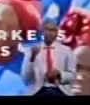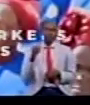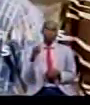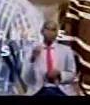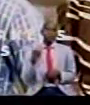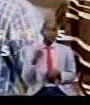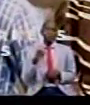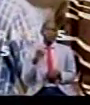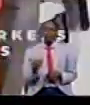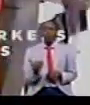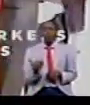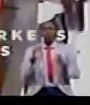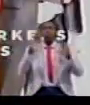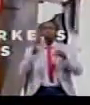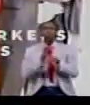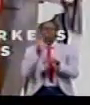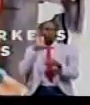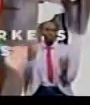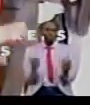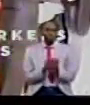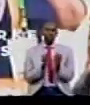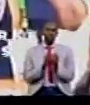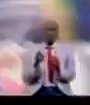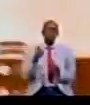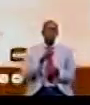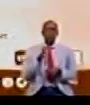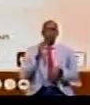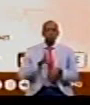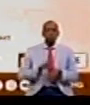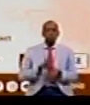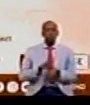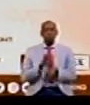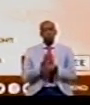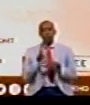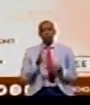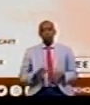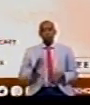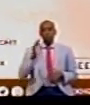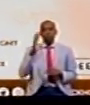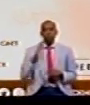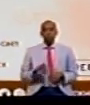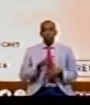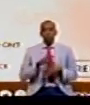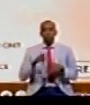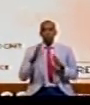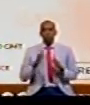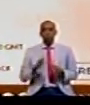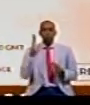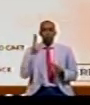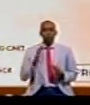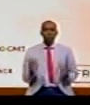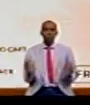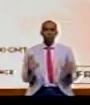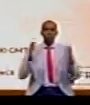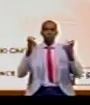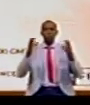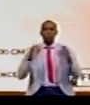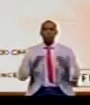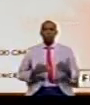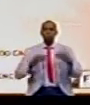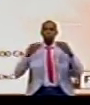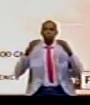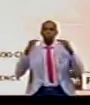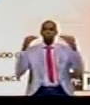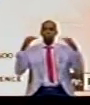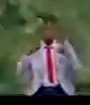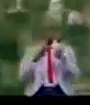join. Holy Spirit, I pray that you will strengthen them, energize them, quicken them, and help them, oh God, so that every